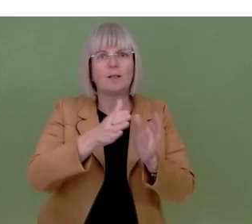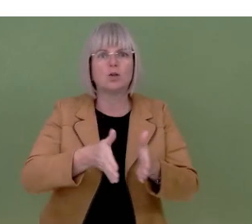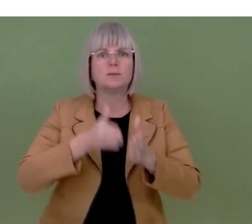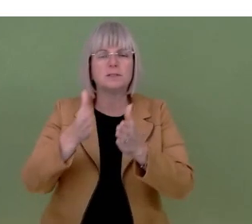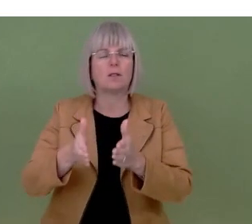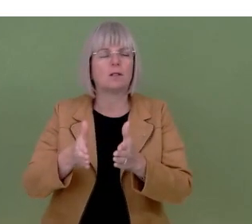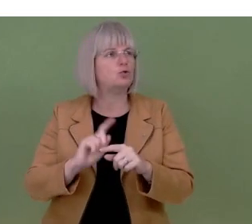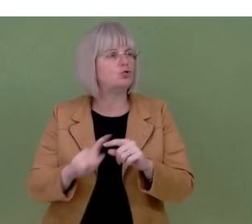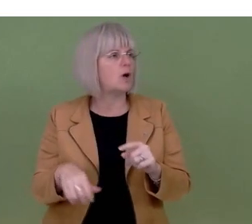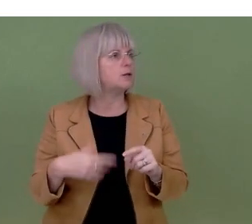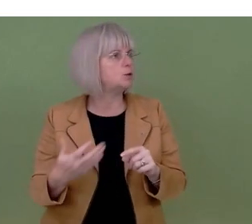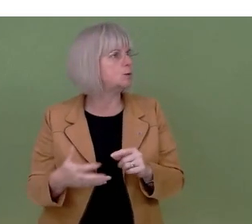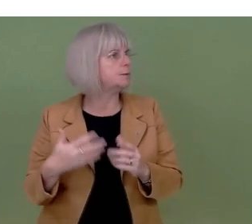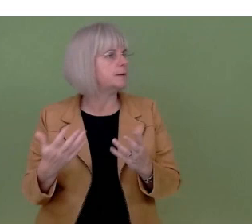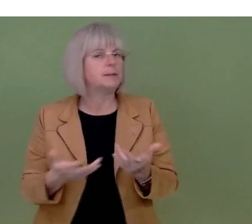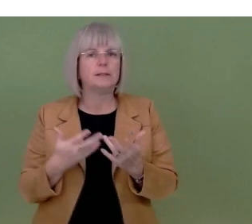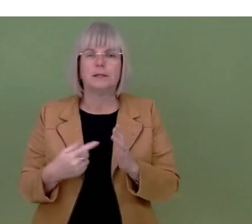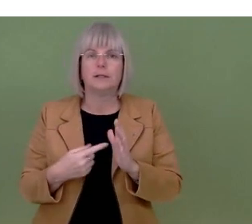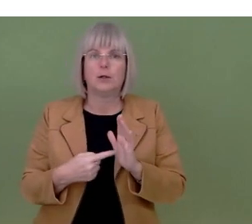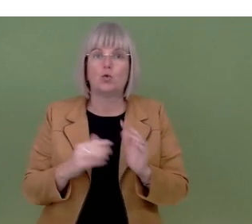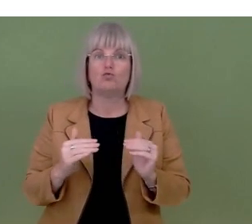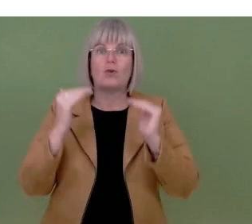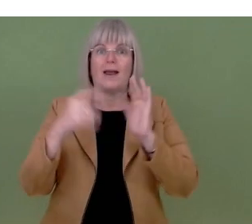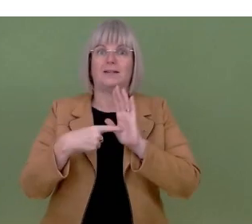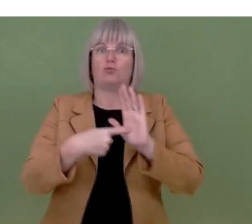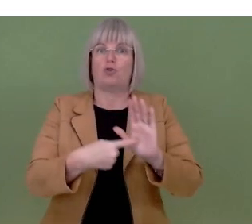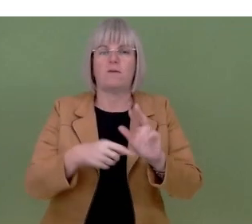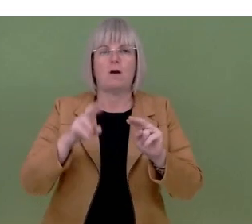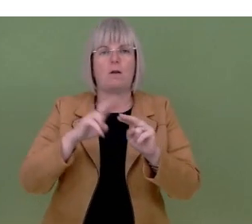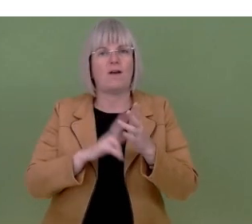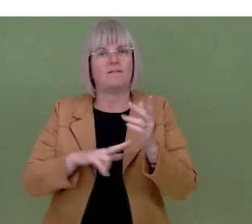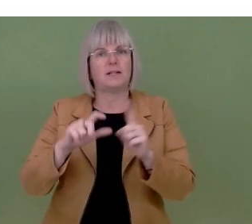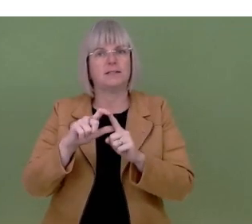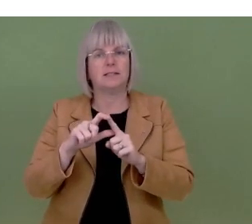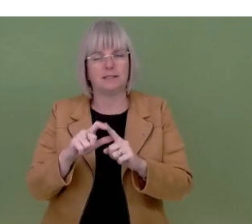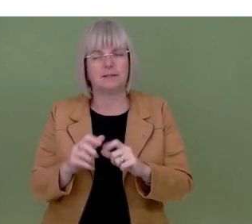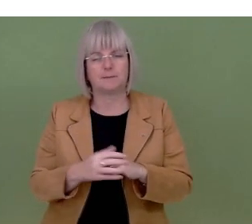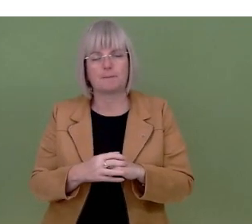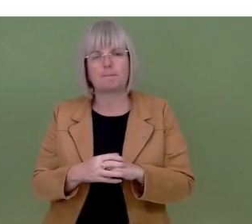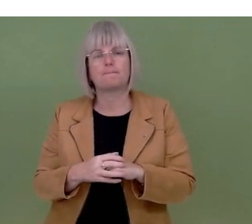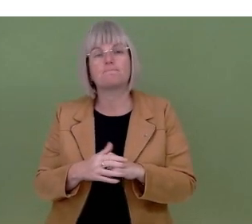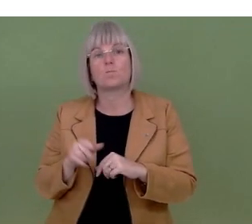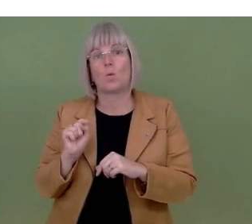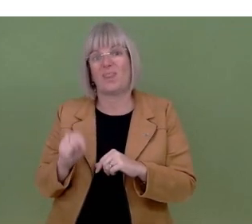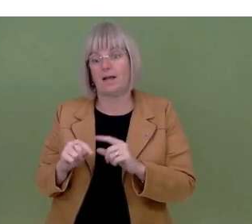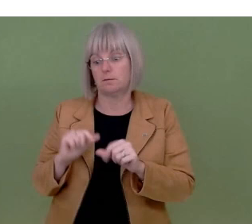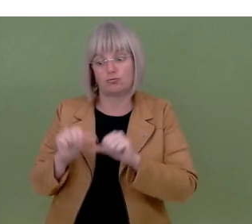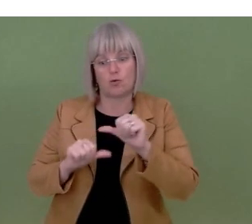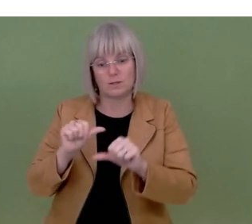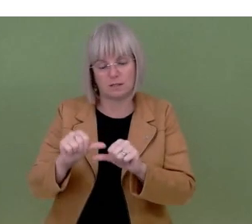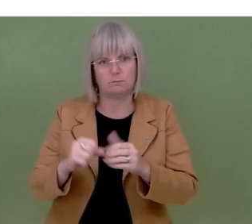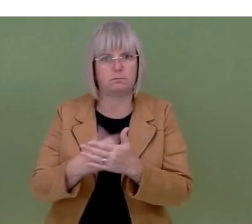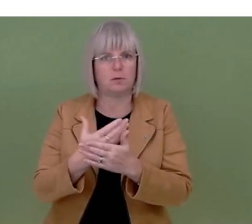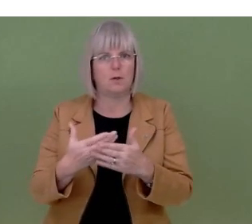raise the profile of FND more broadly. And this process itself led to the emergence of a core group of interdisciplinary